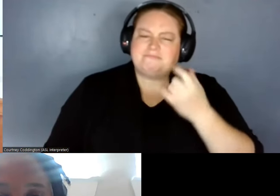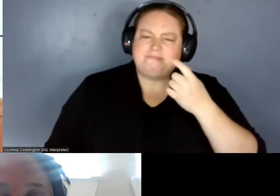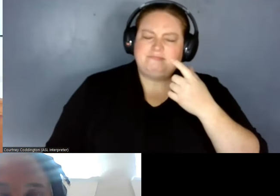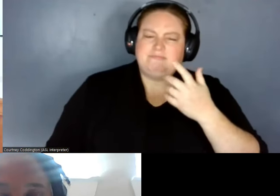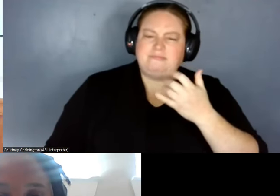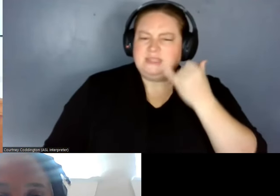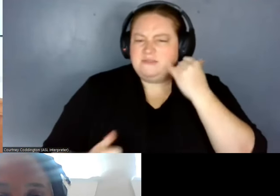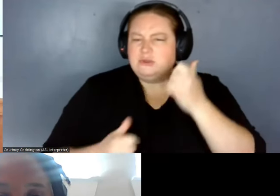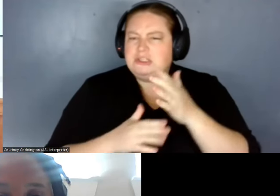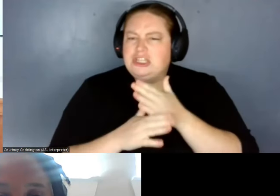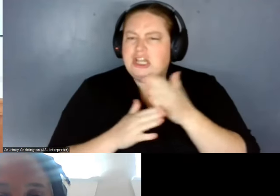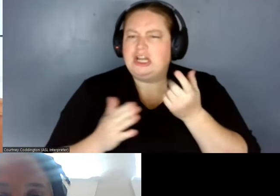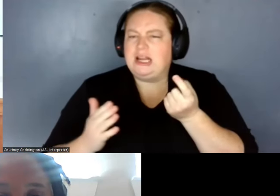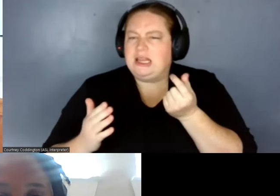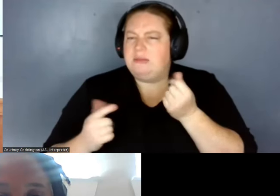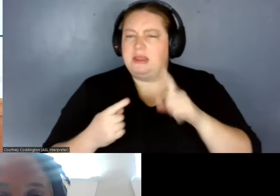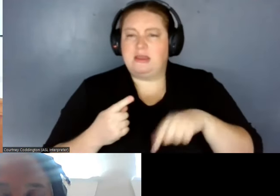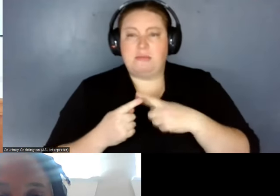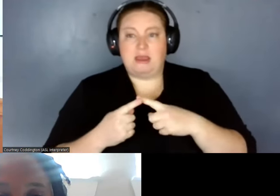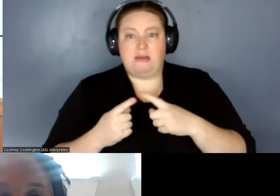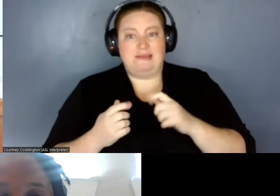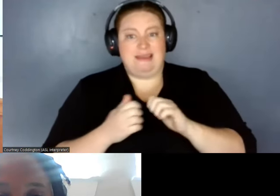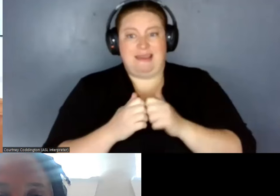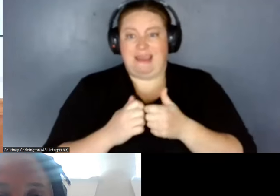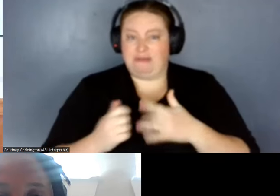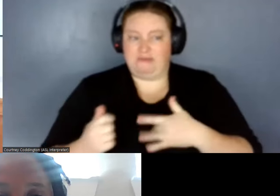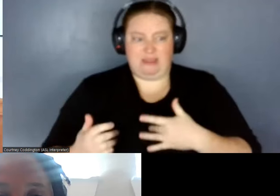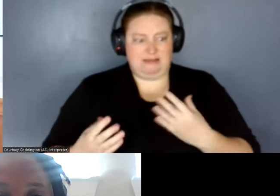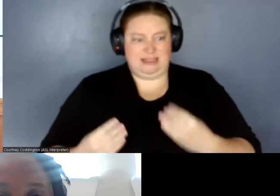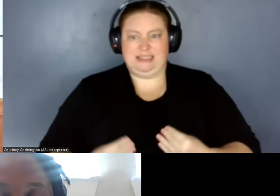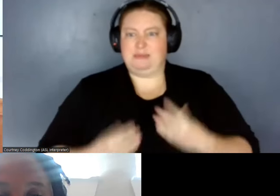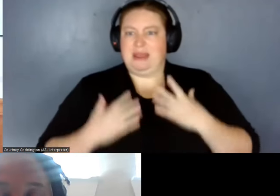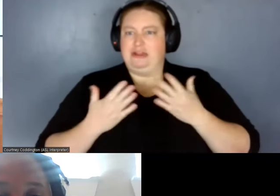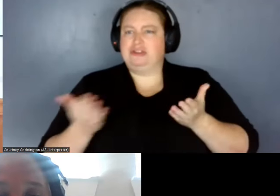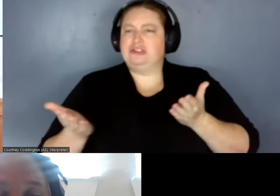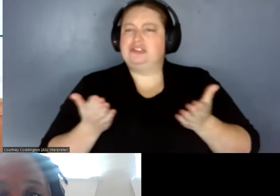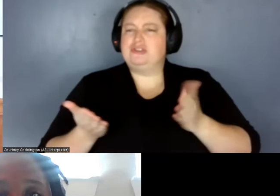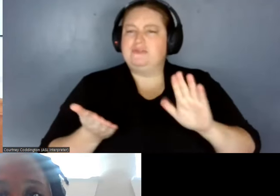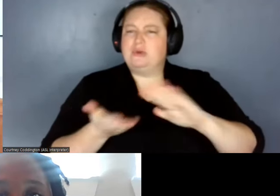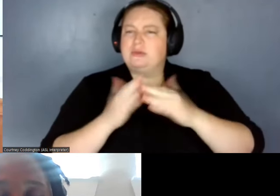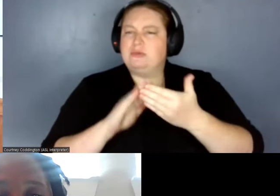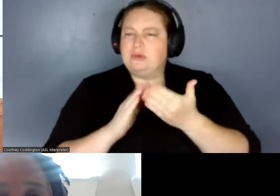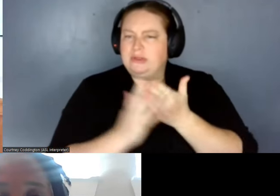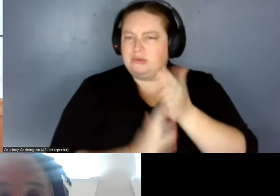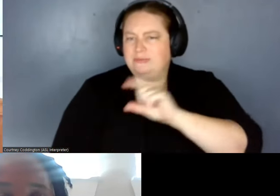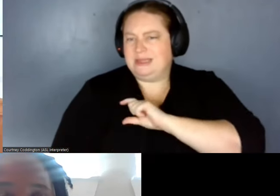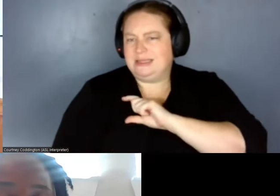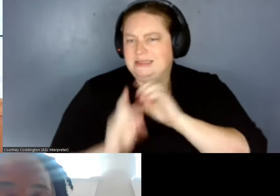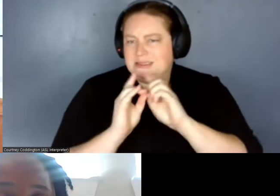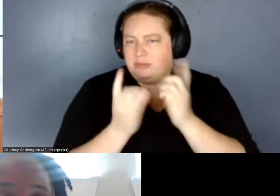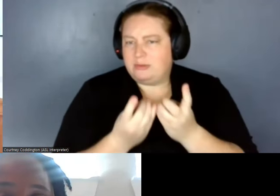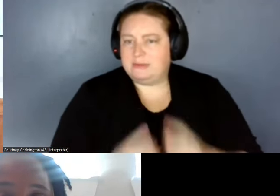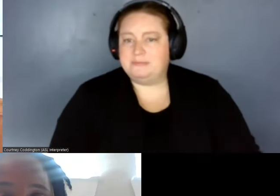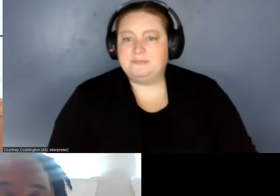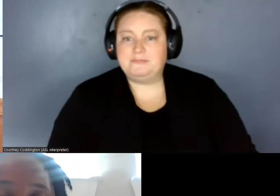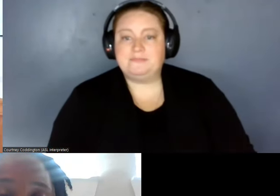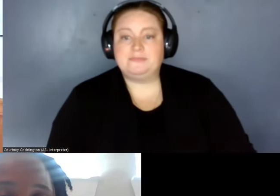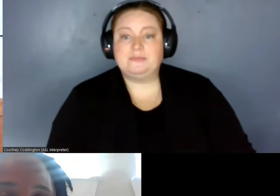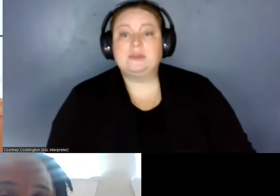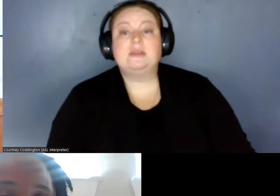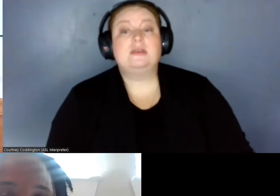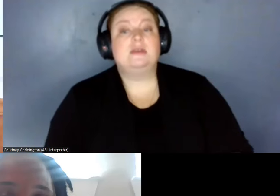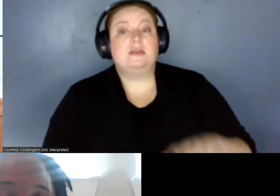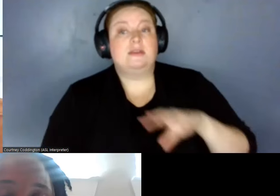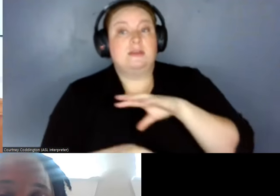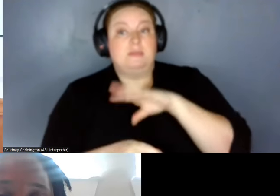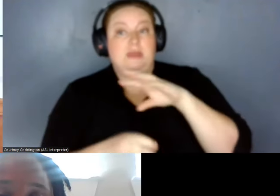a little bit about what inspired you to serve your community in this way. Being a part of the fourth largest